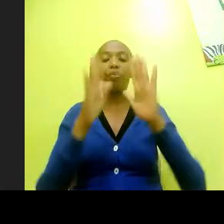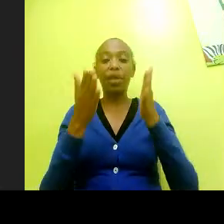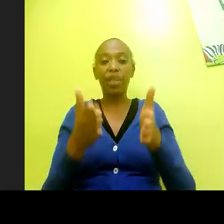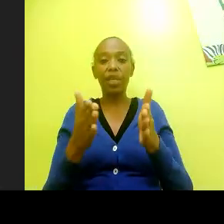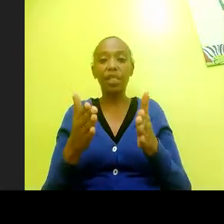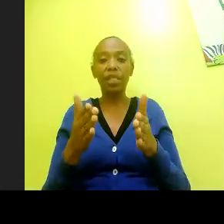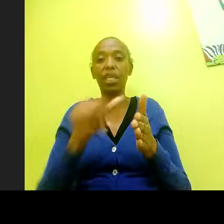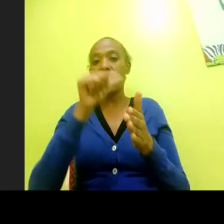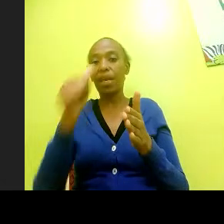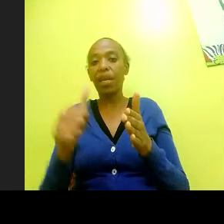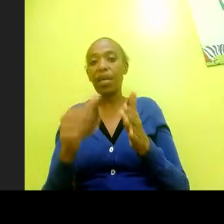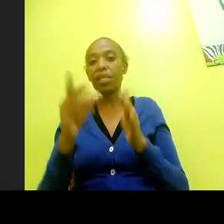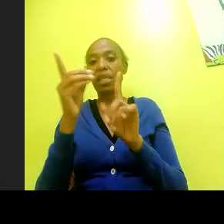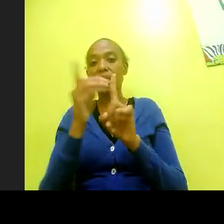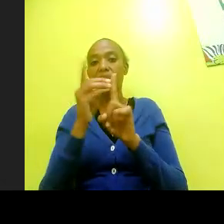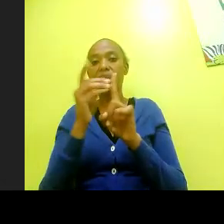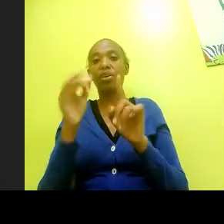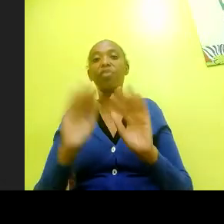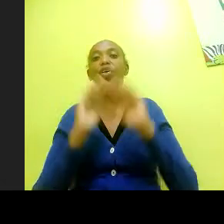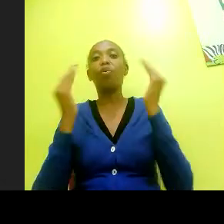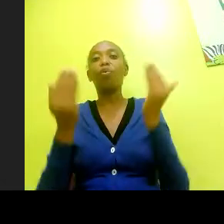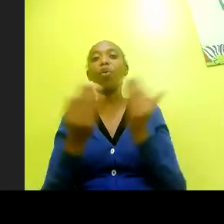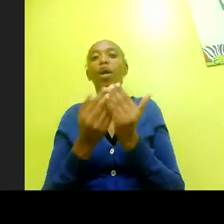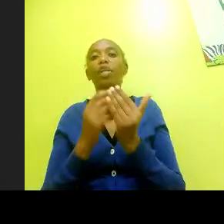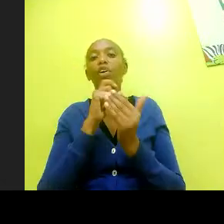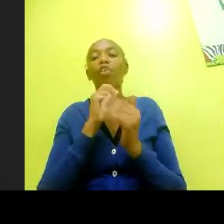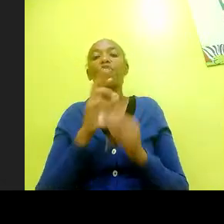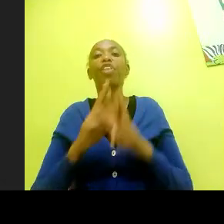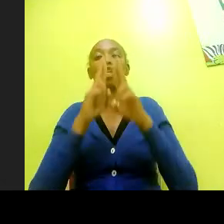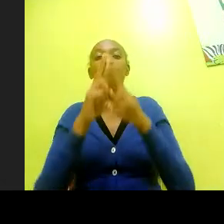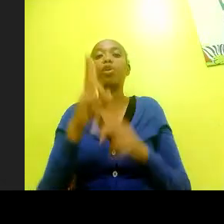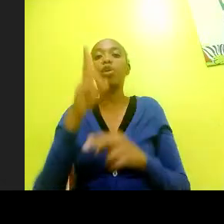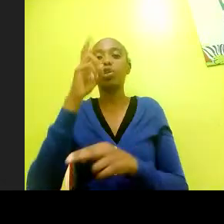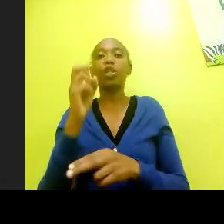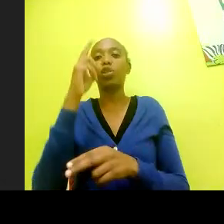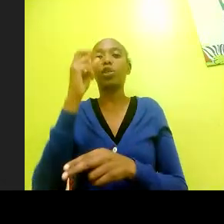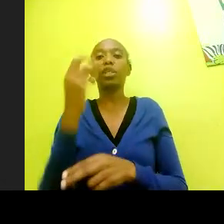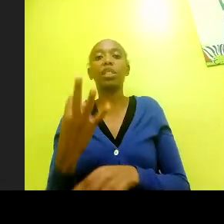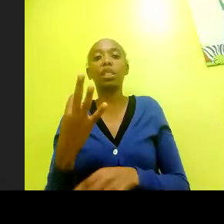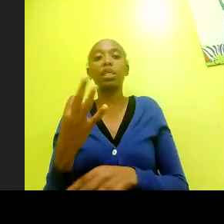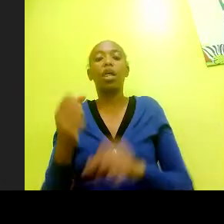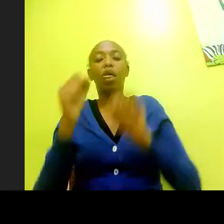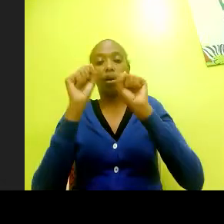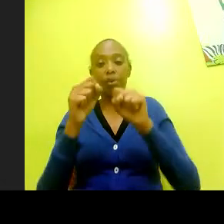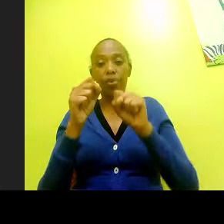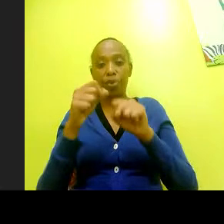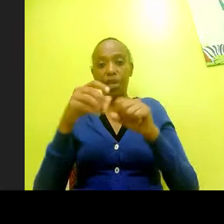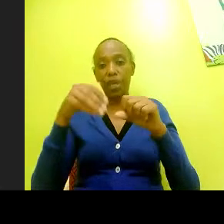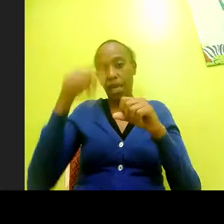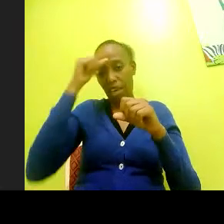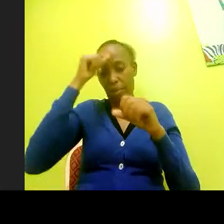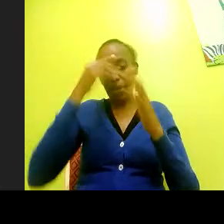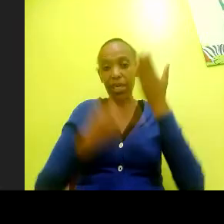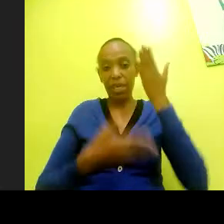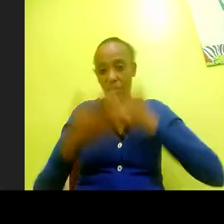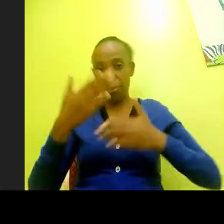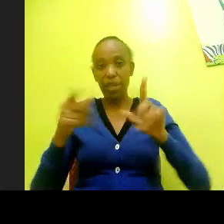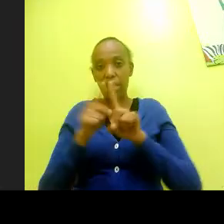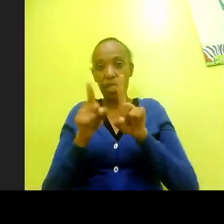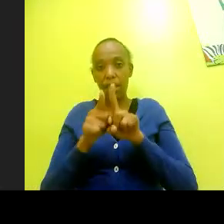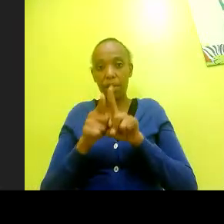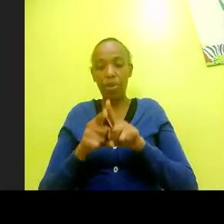State of the World's Fathers Report 2023 regarding men's engagement in an ethic of